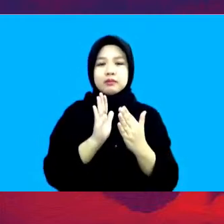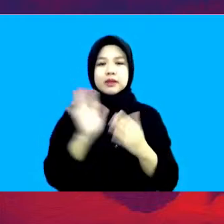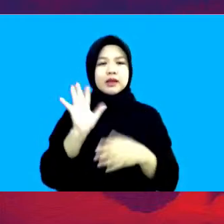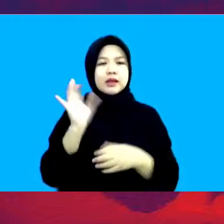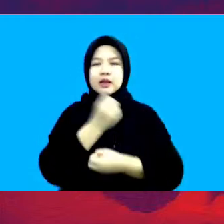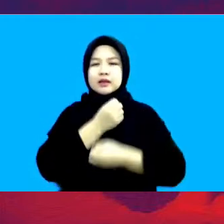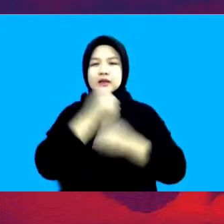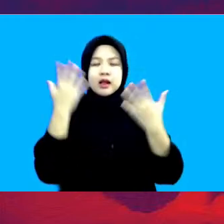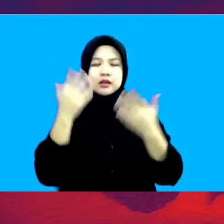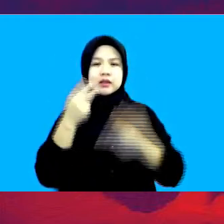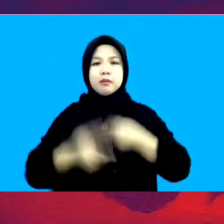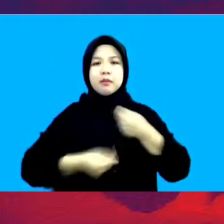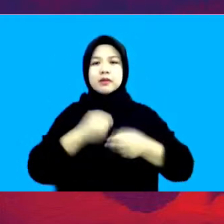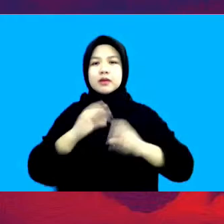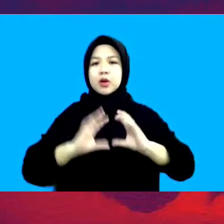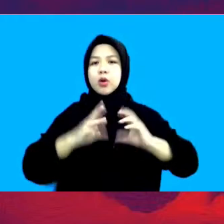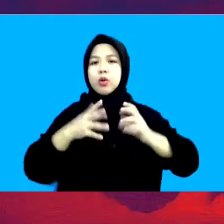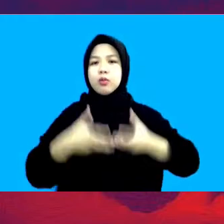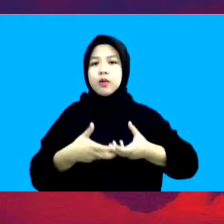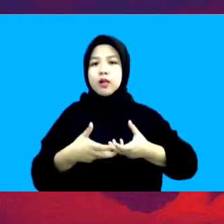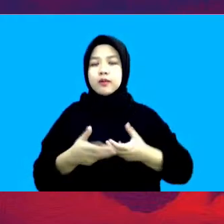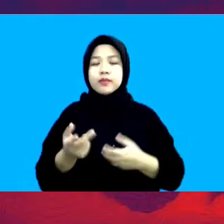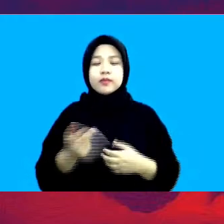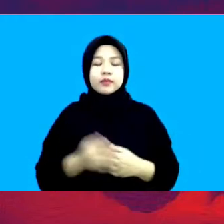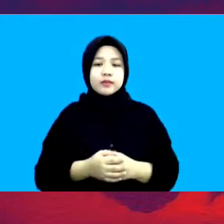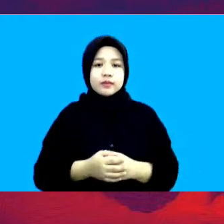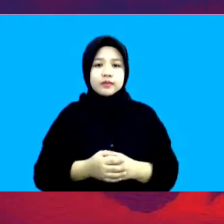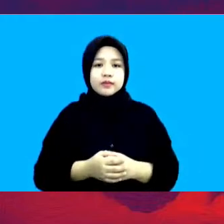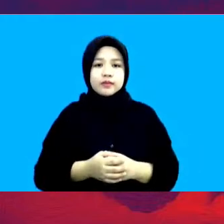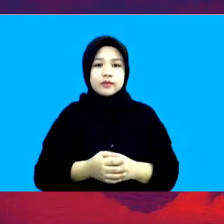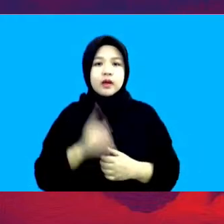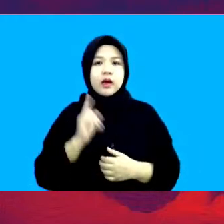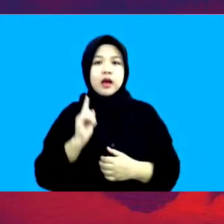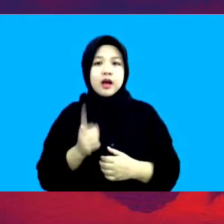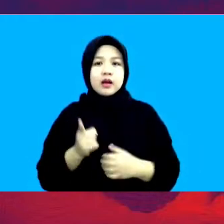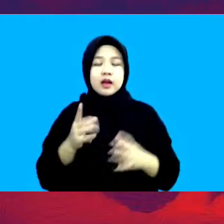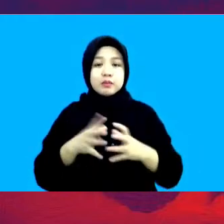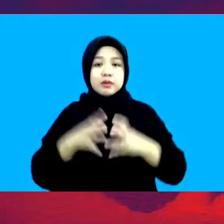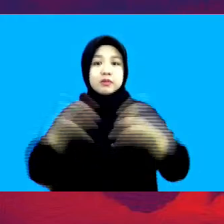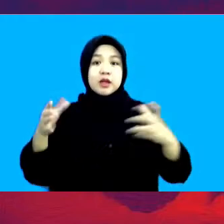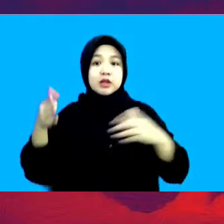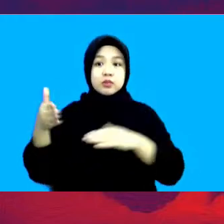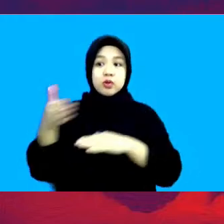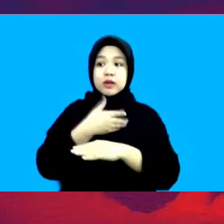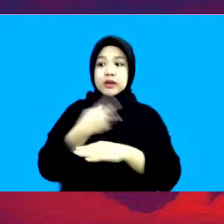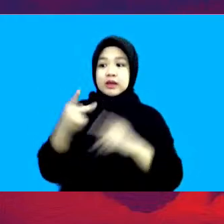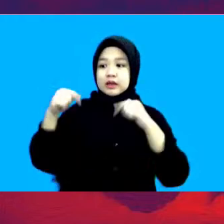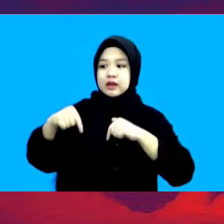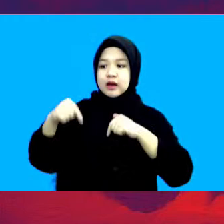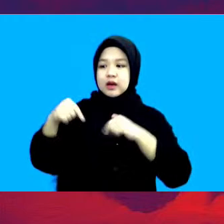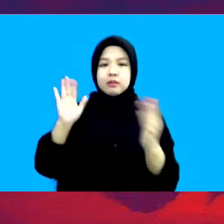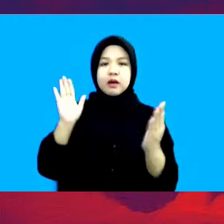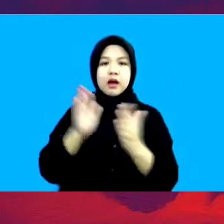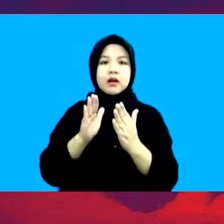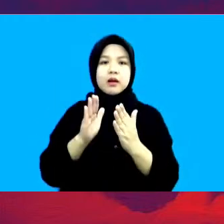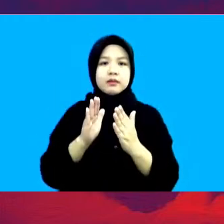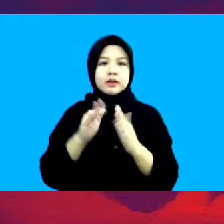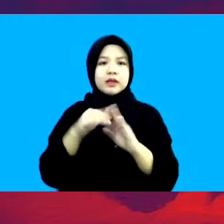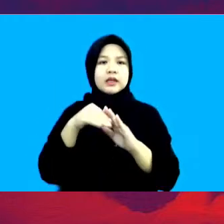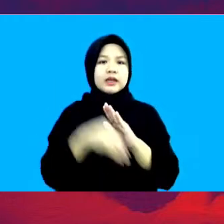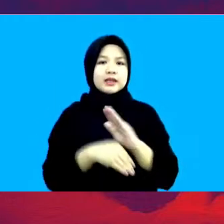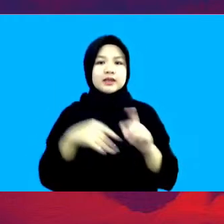market. Now, even maybe bigger than ever, we are facing a commodity price crisis.